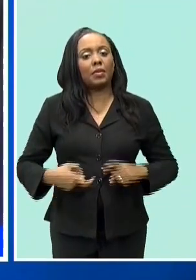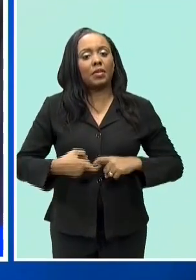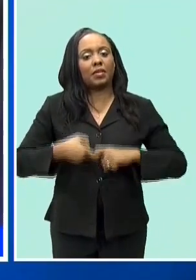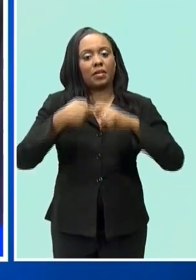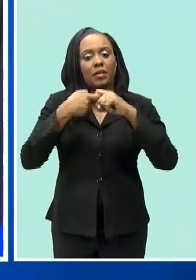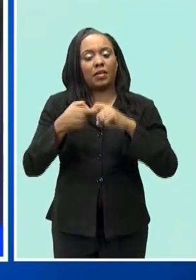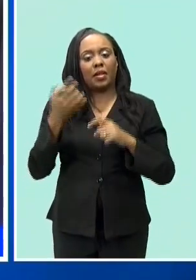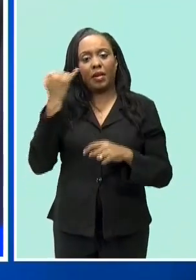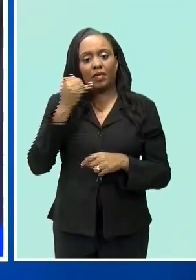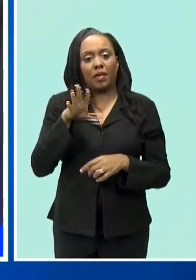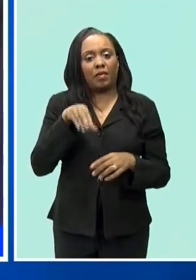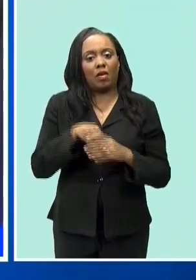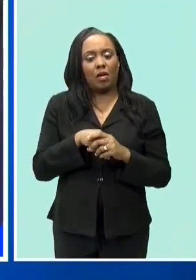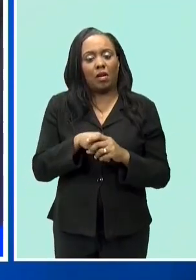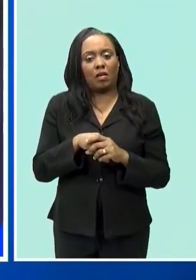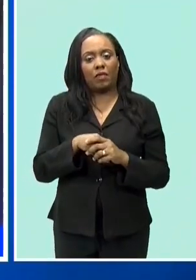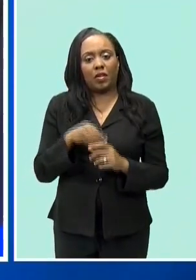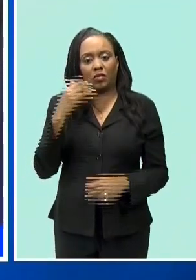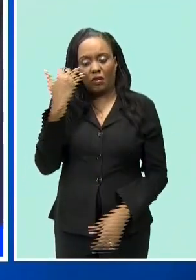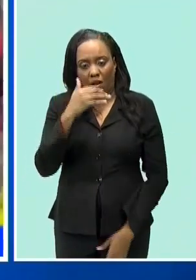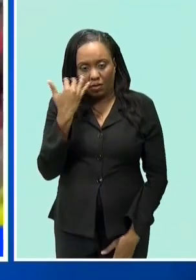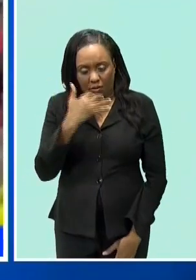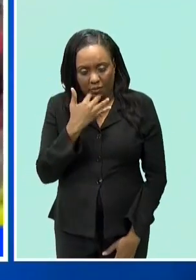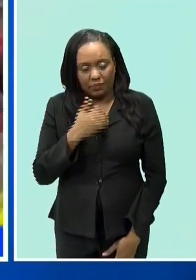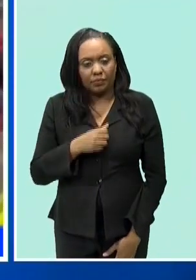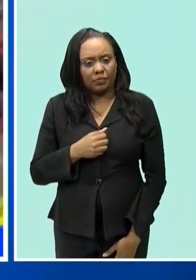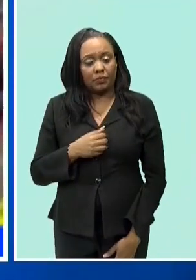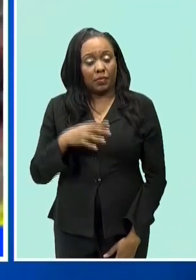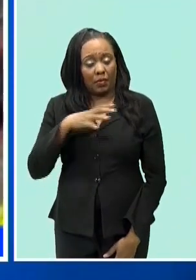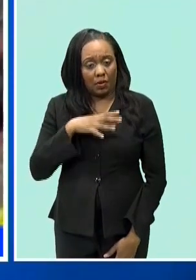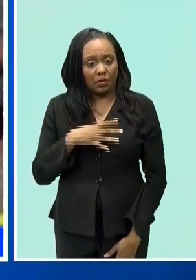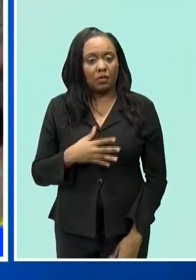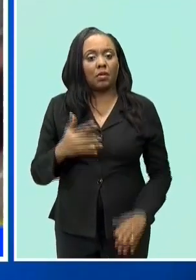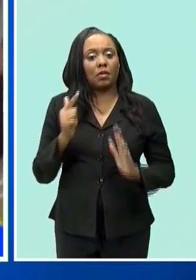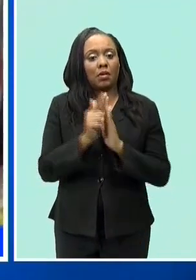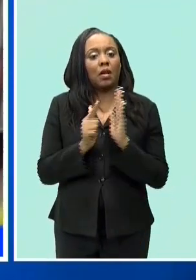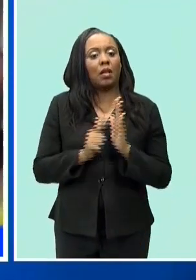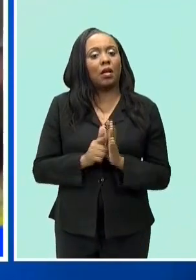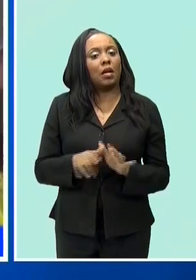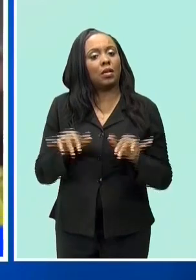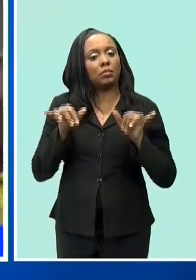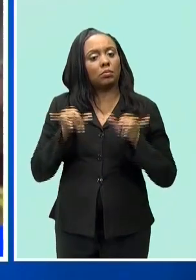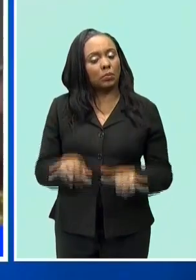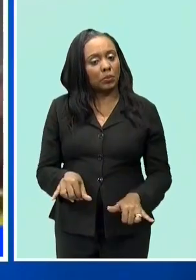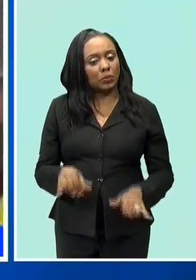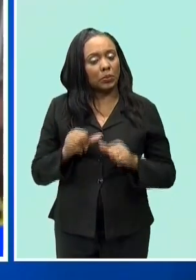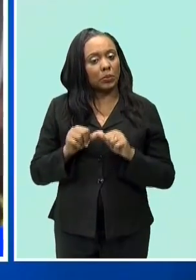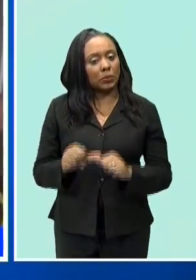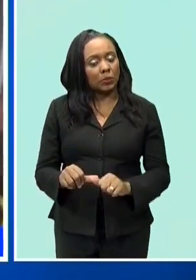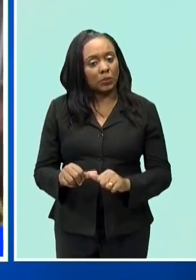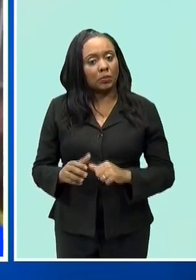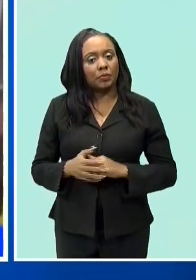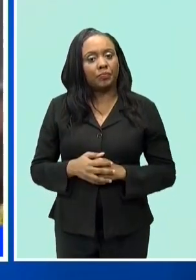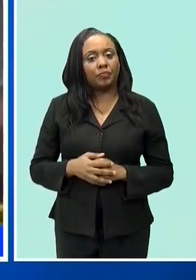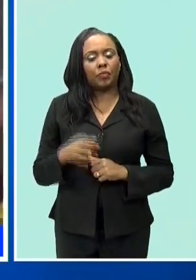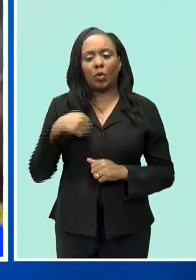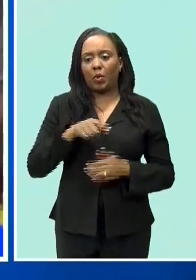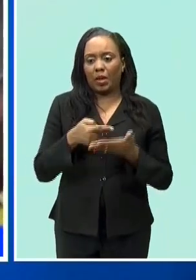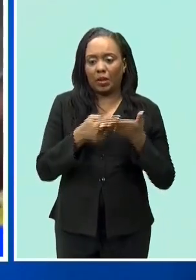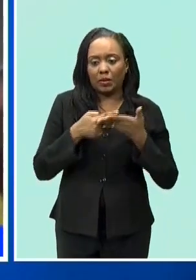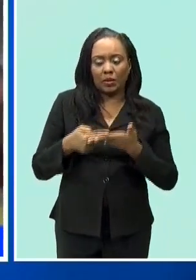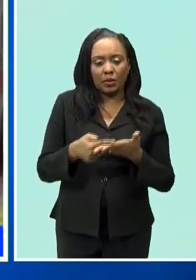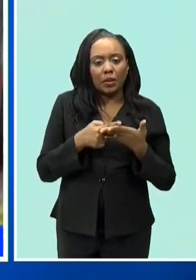drug-related offences. While the law remains, and we consulted with the Ministry of Legal Affairs on this, and they did